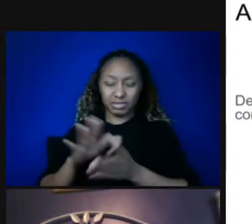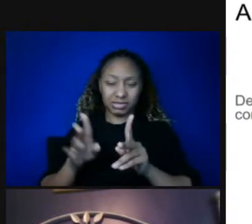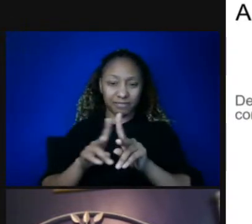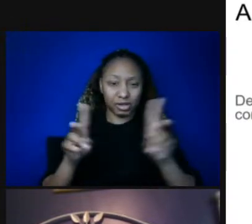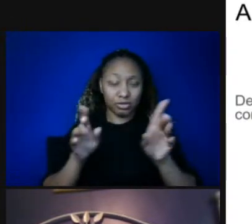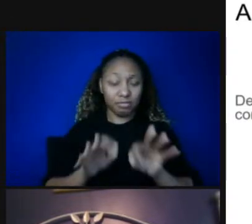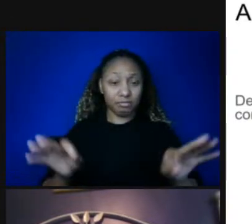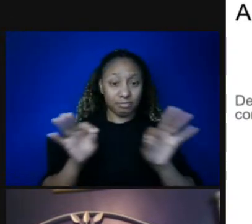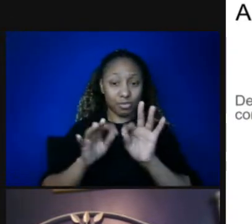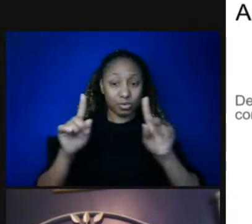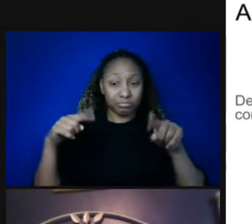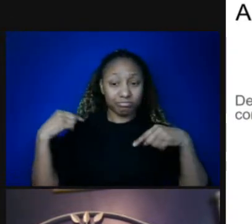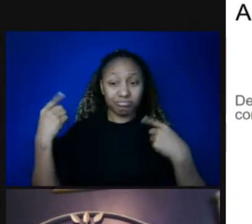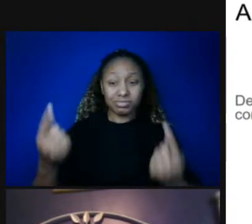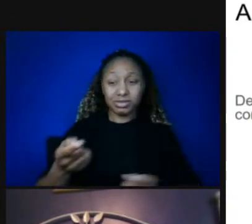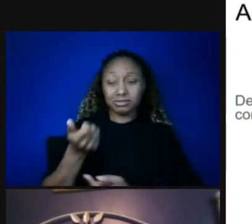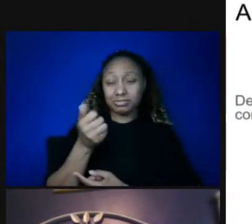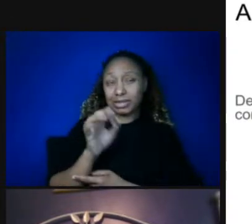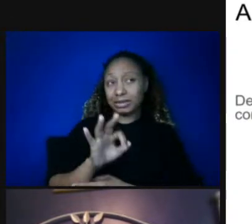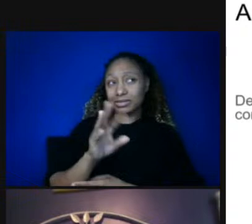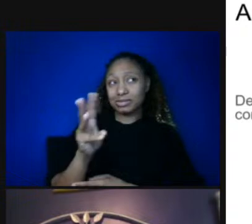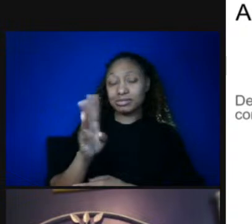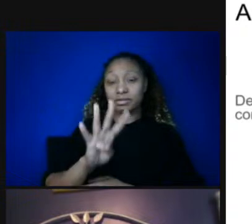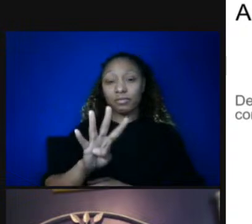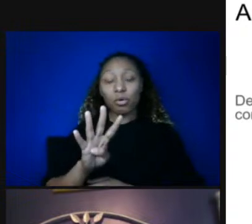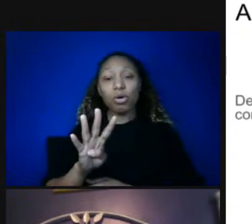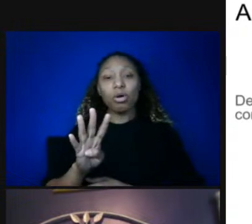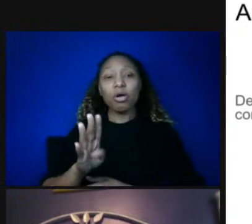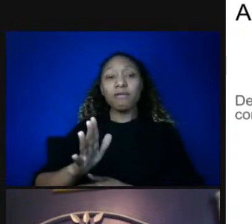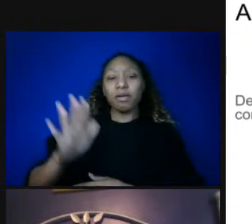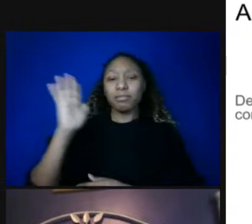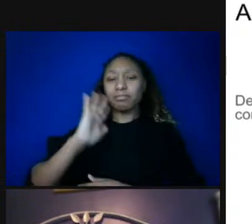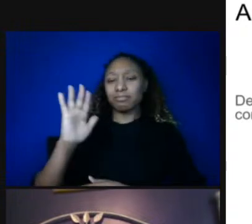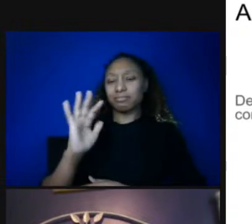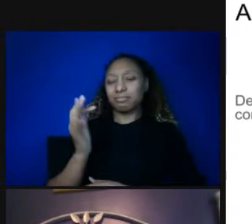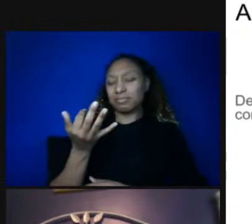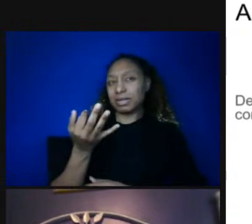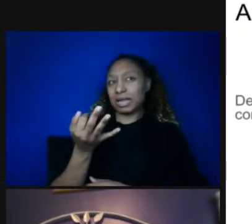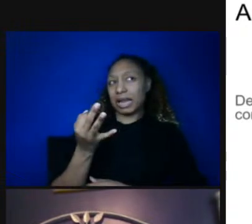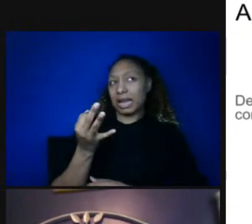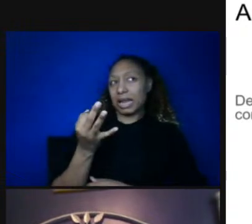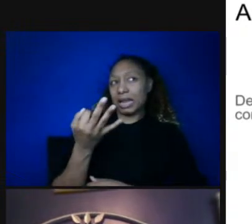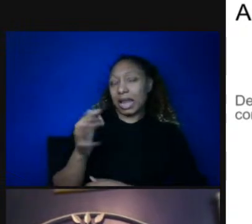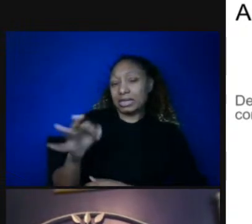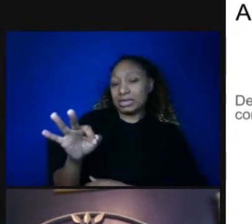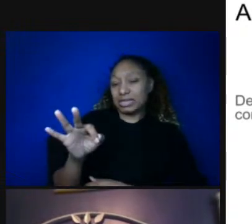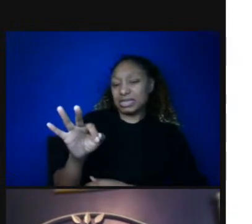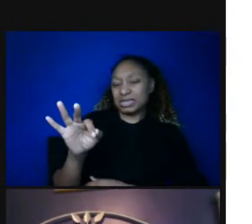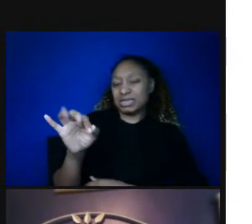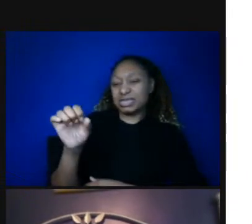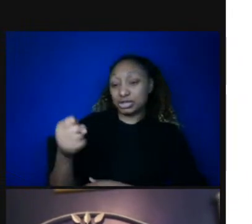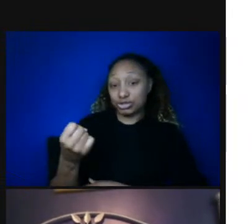and has records that are transcribed from, as late as the early 19th century, though that aims to change.